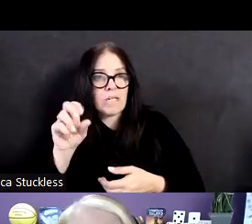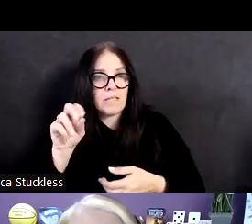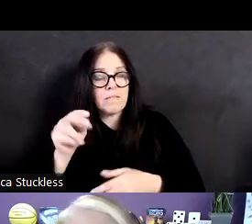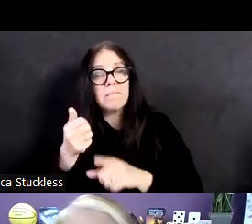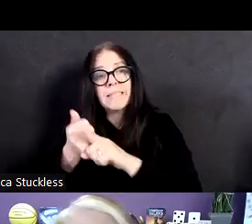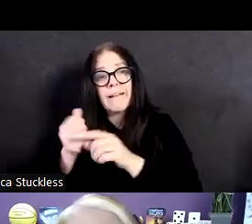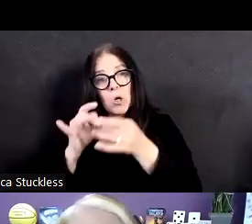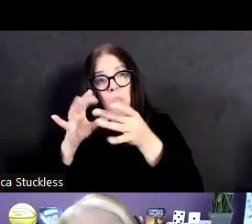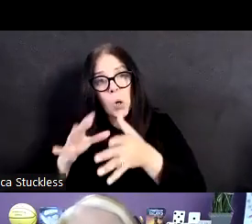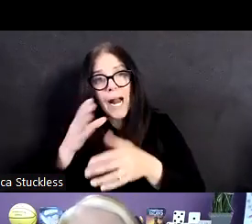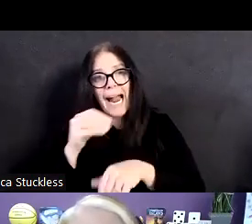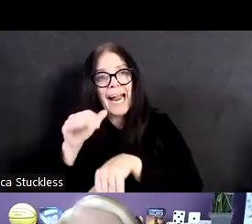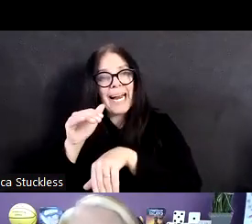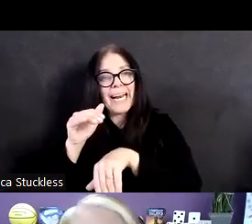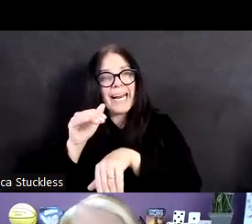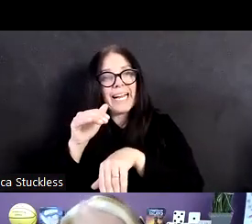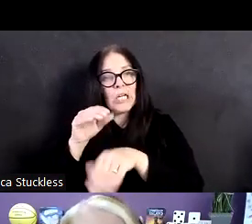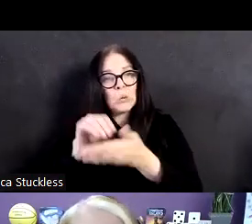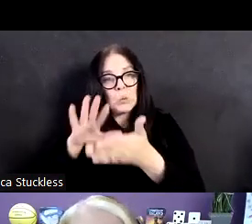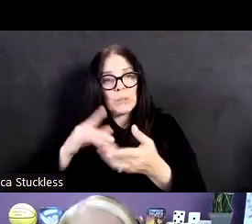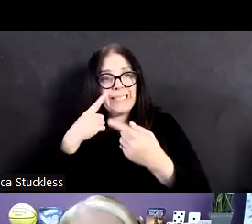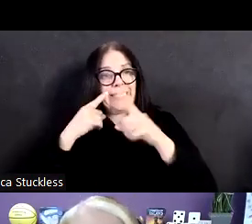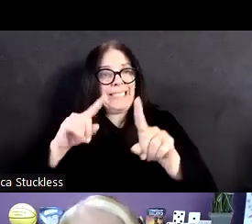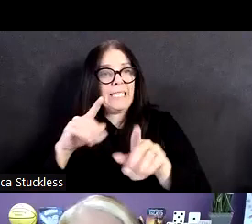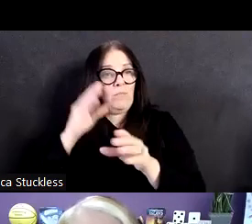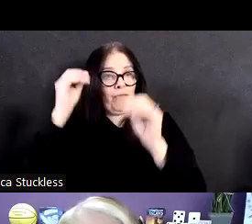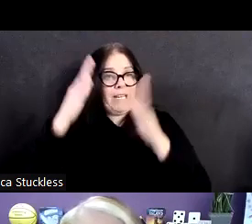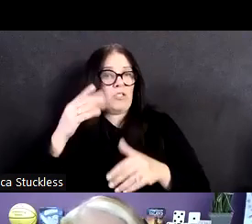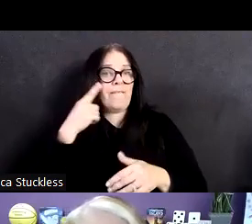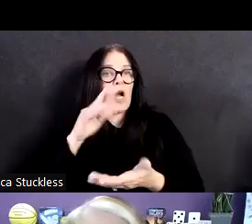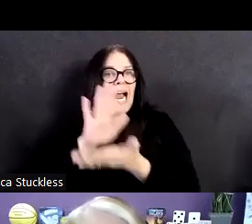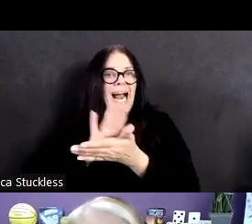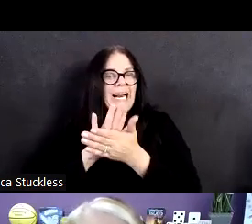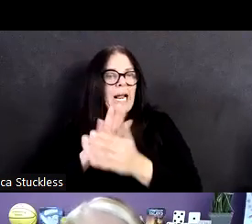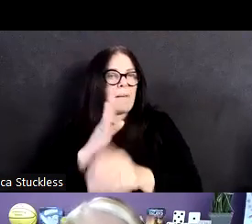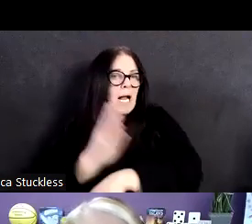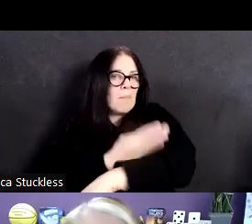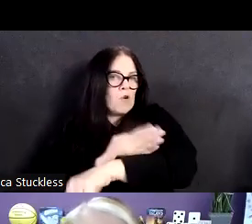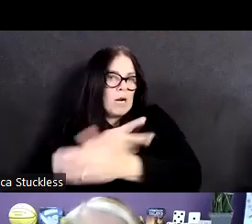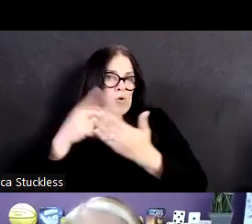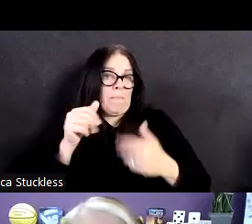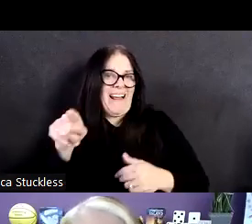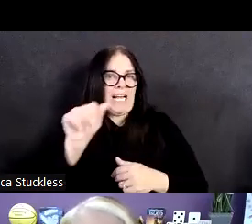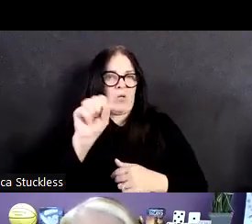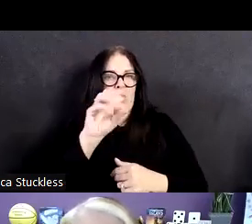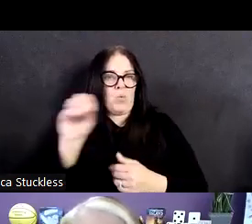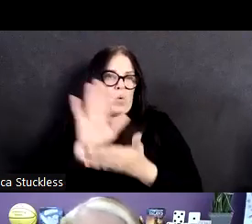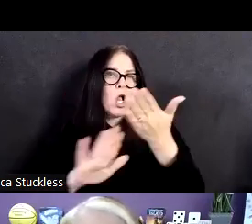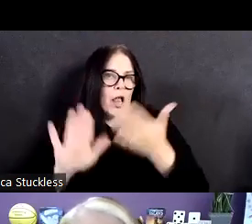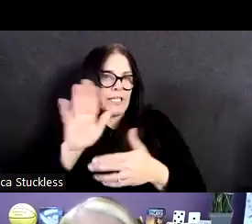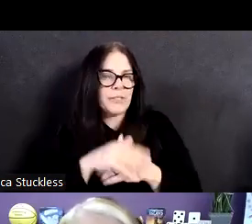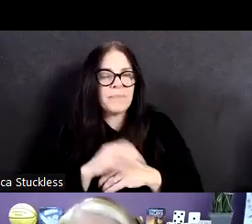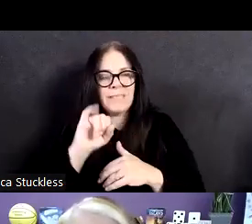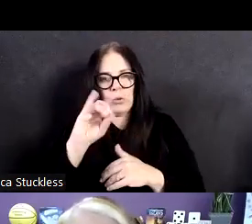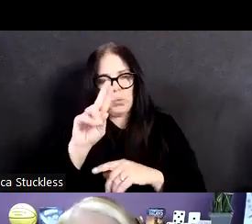Success Professor of the Academic Upgrading Program at Sault College. With 25 plus years of experience in